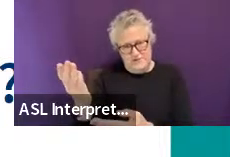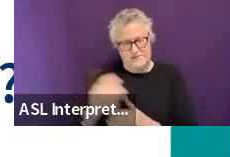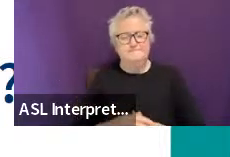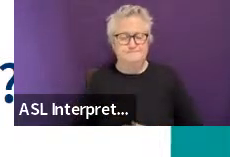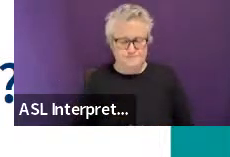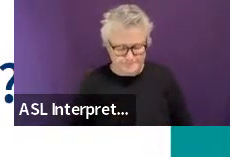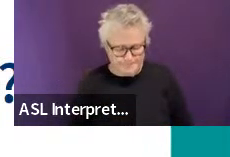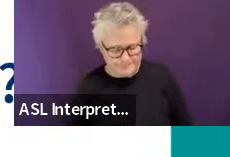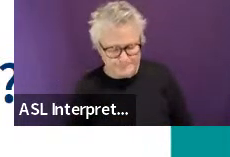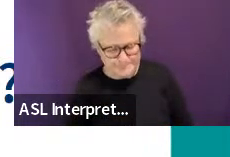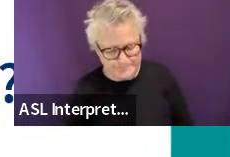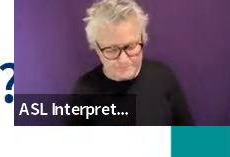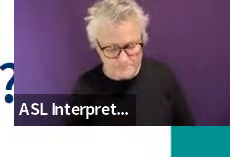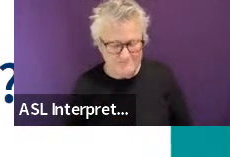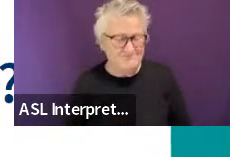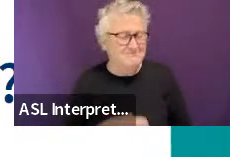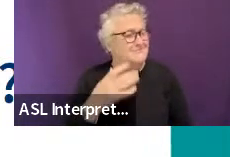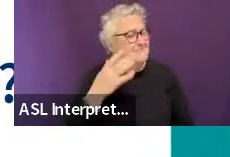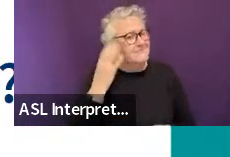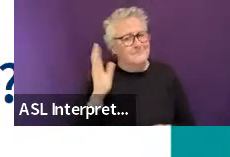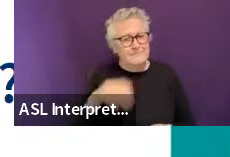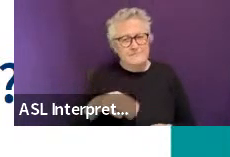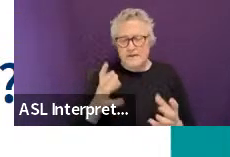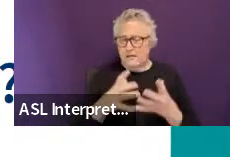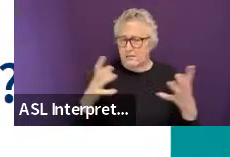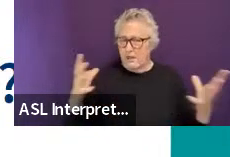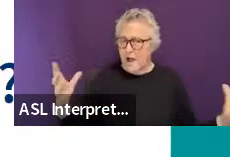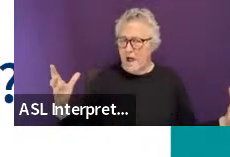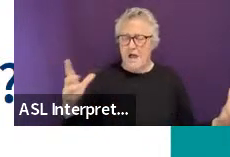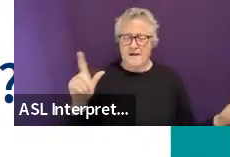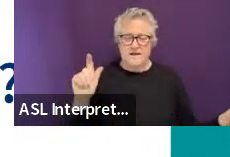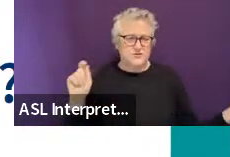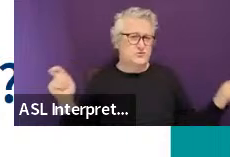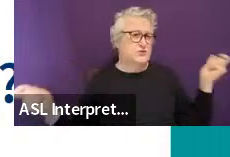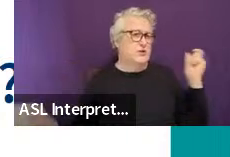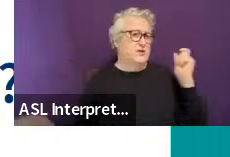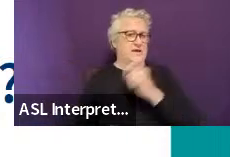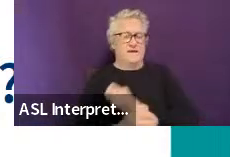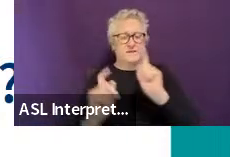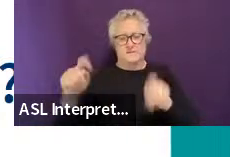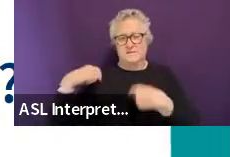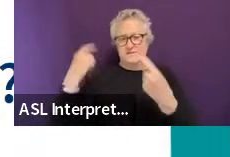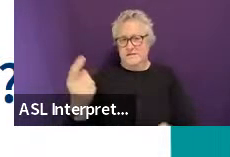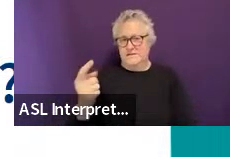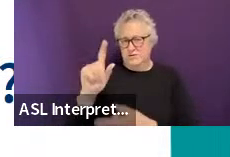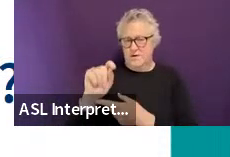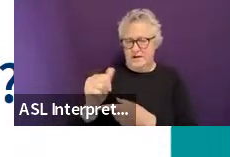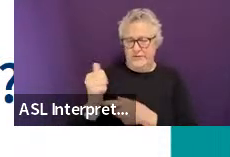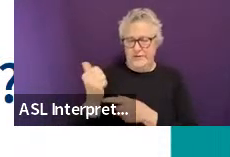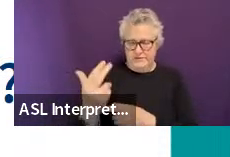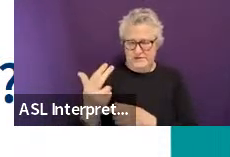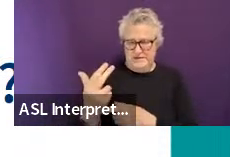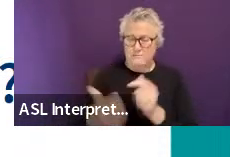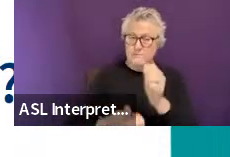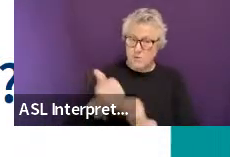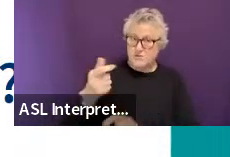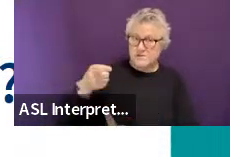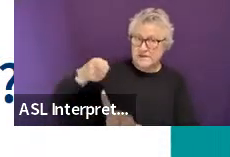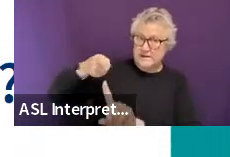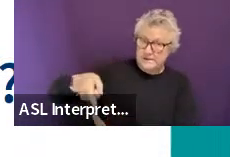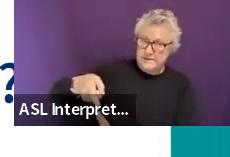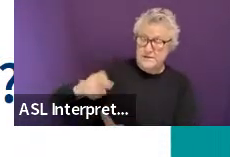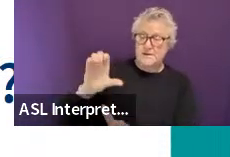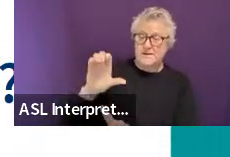As you know, a lot has changed since 2013 with mostly related to the C-Tran Vine network, including